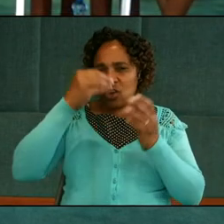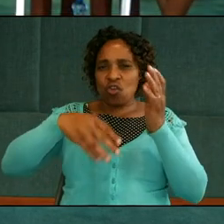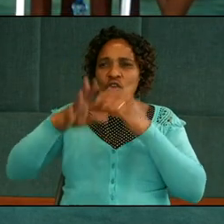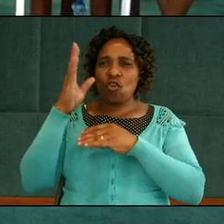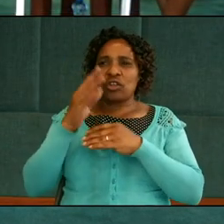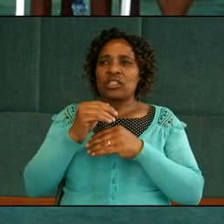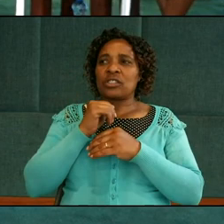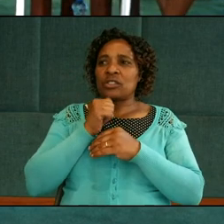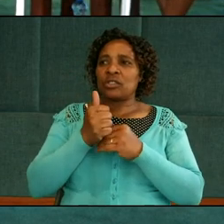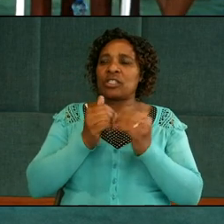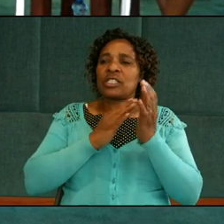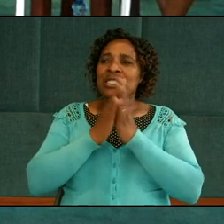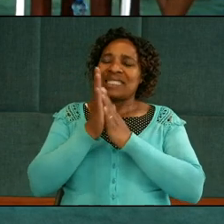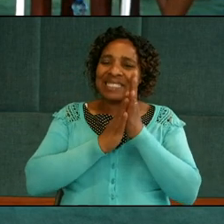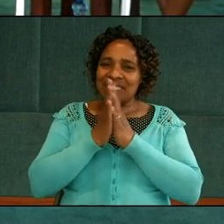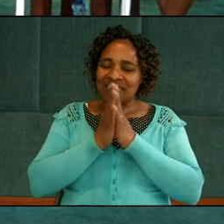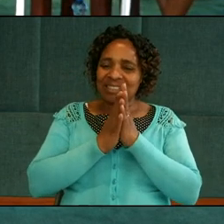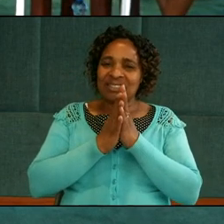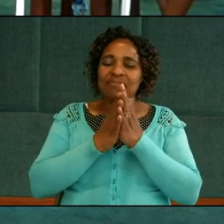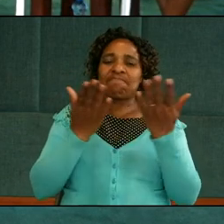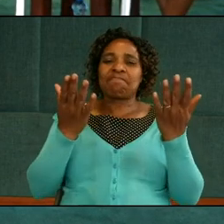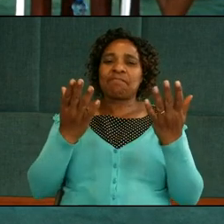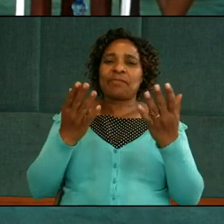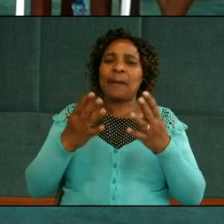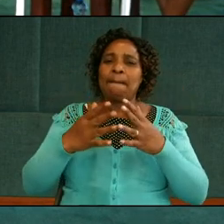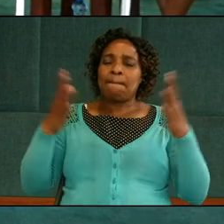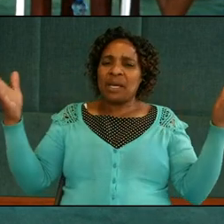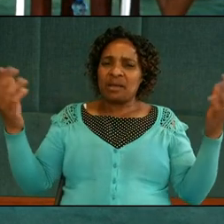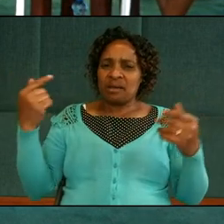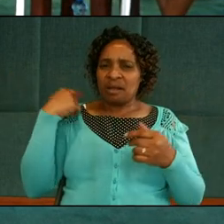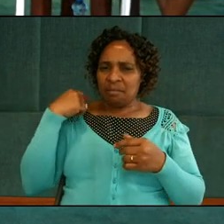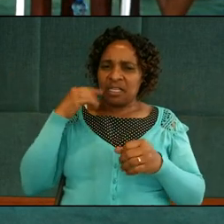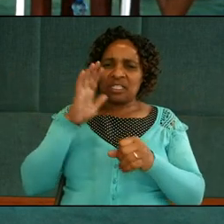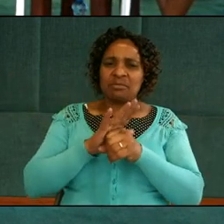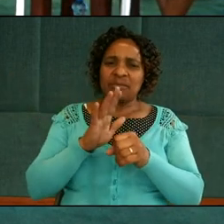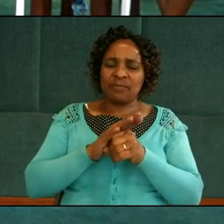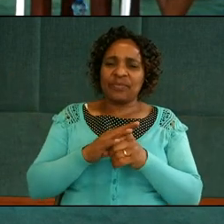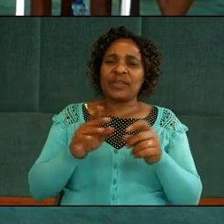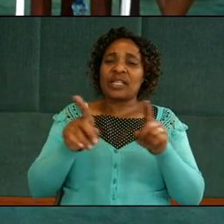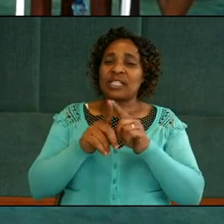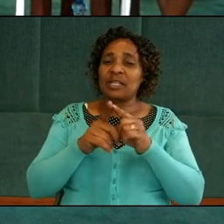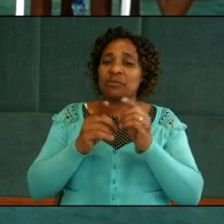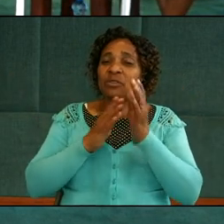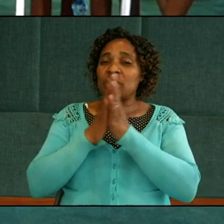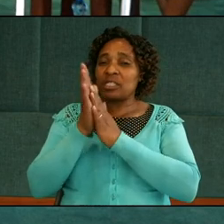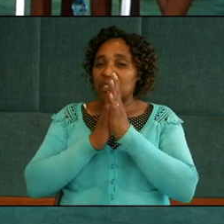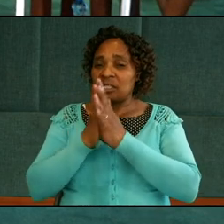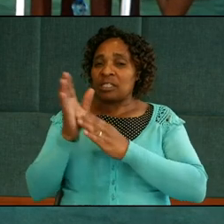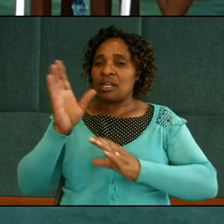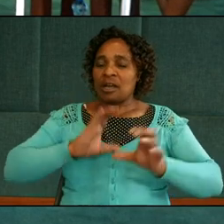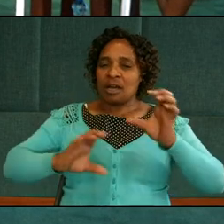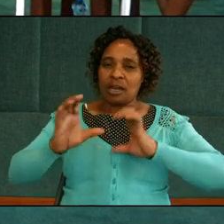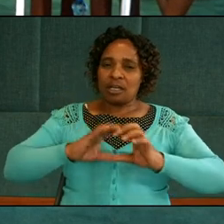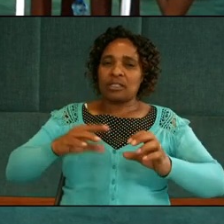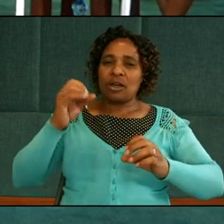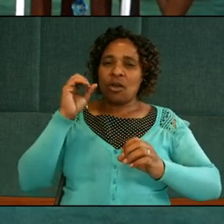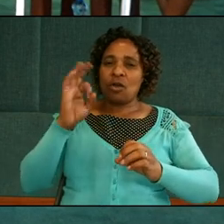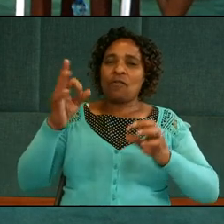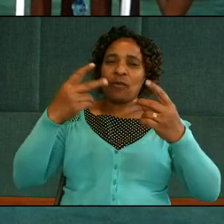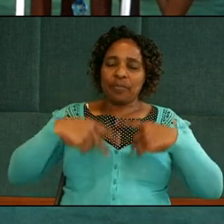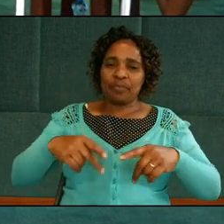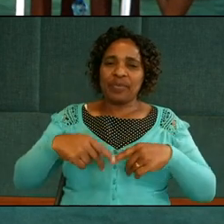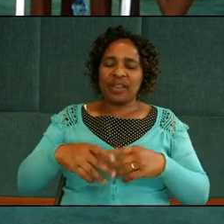not interested in big numbers as much as he's interested in the character of people.